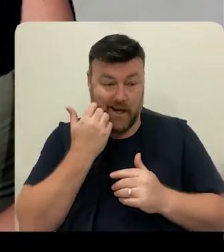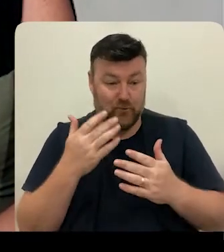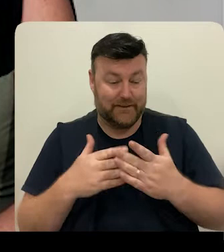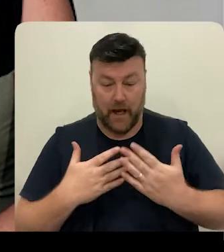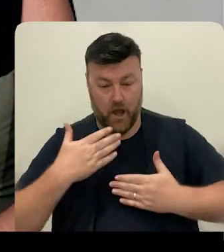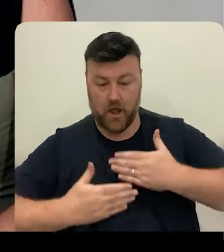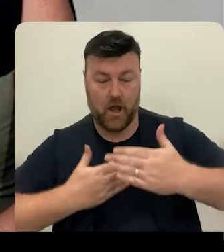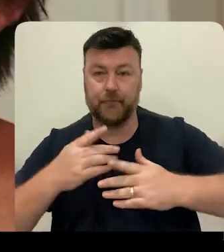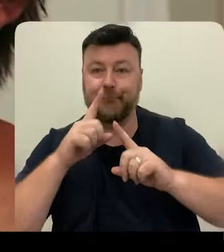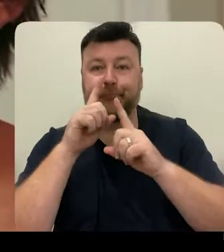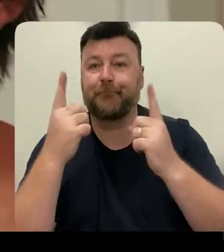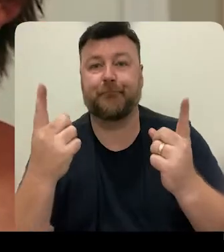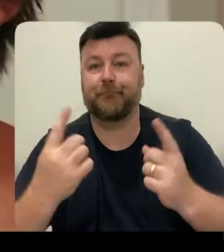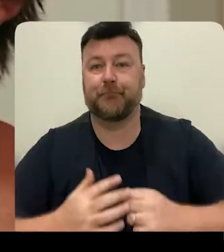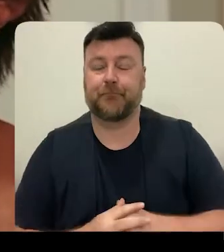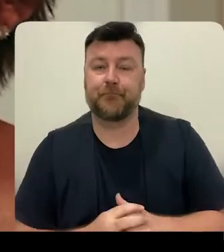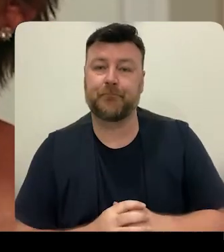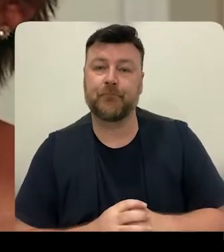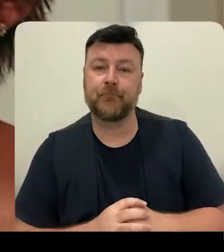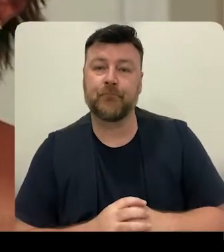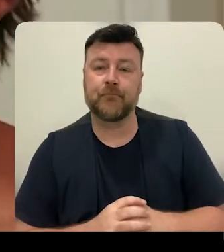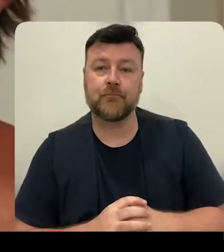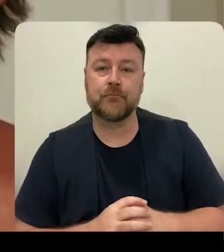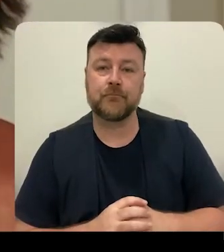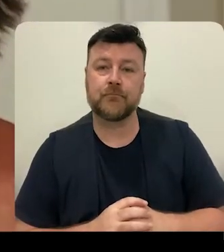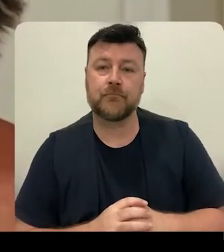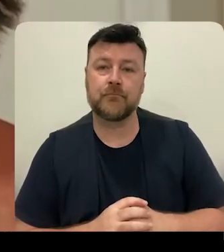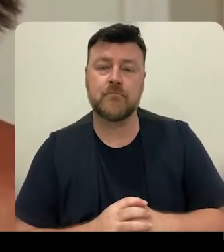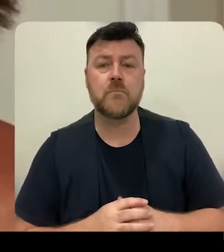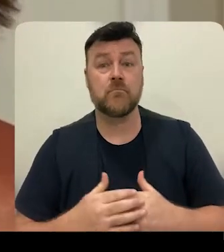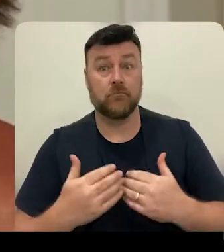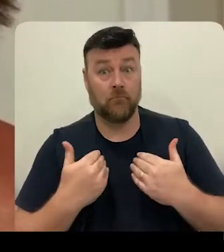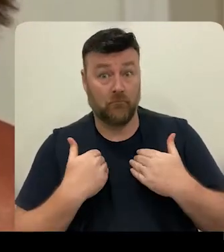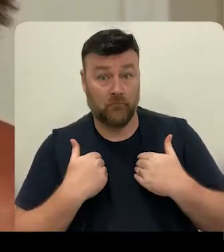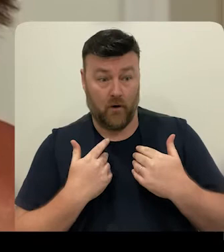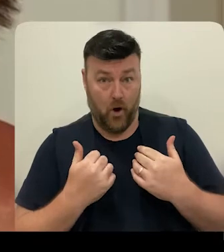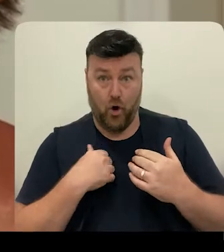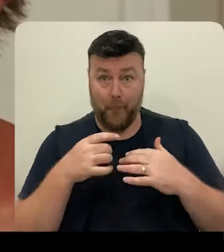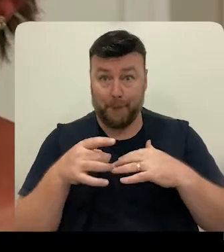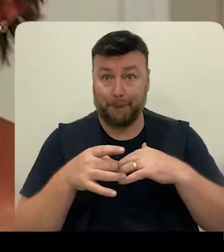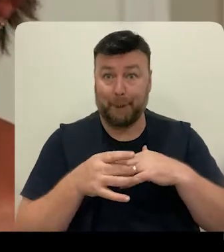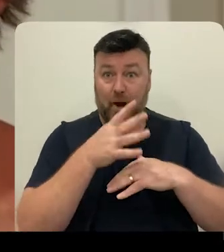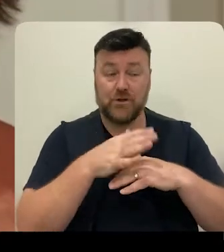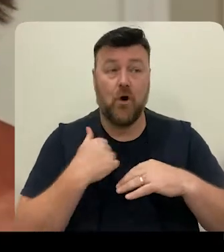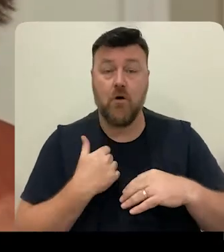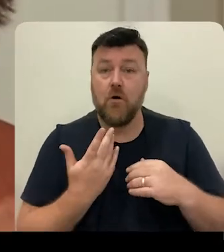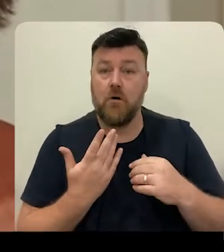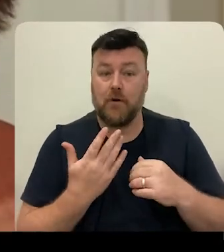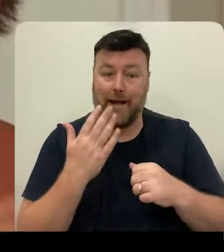daily functioning. Even through my marriage, I saw only in